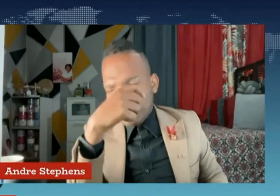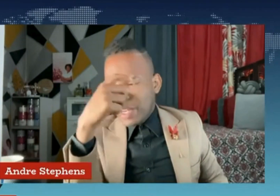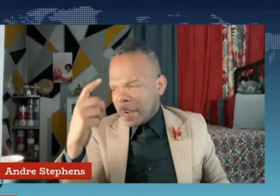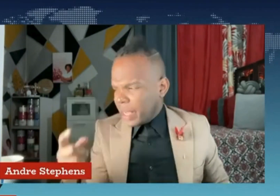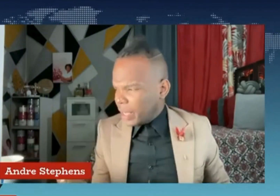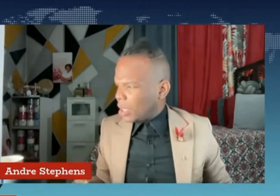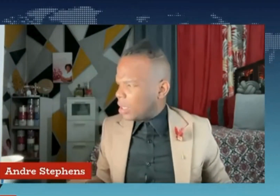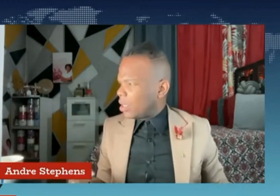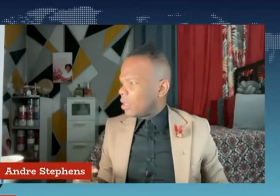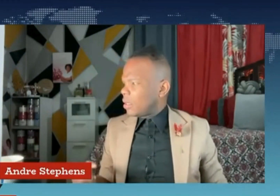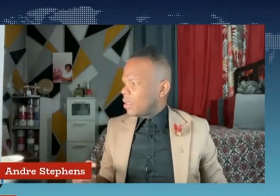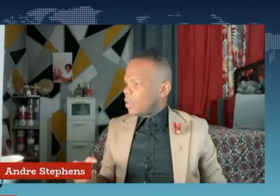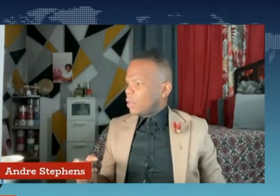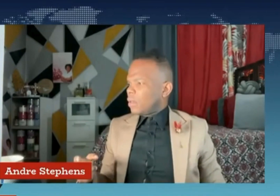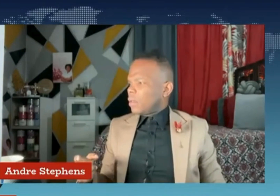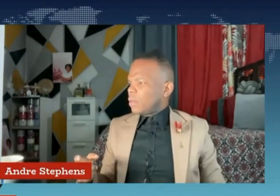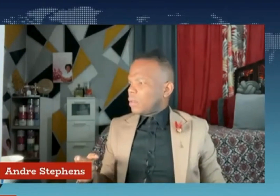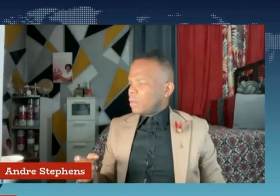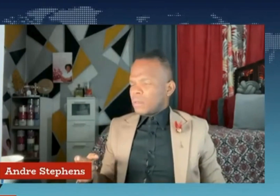if they're ill,